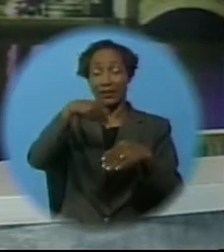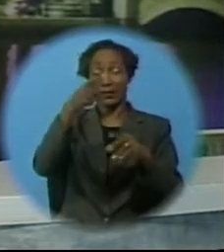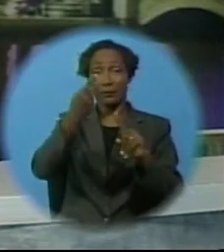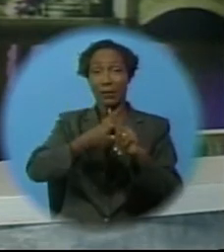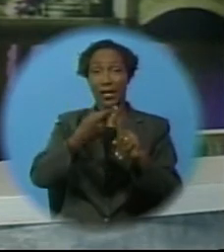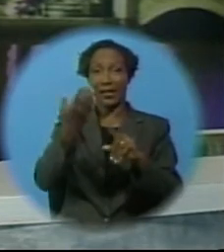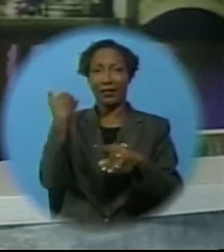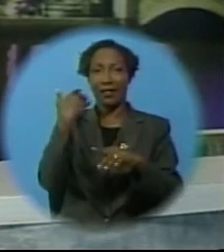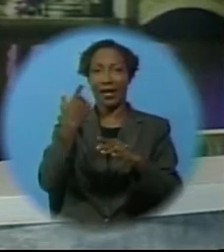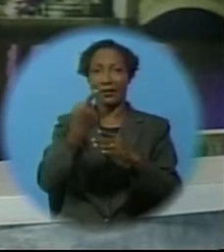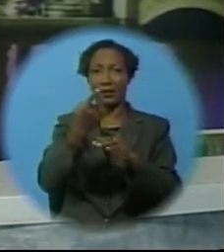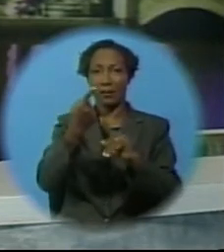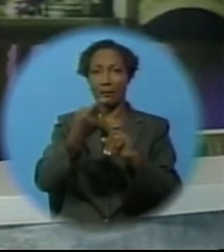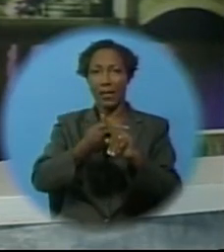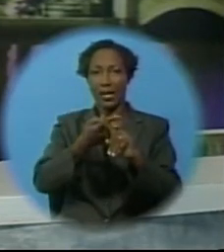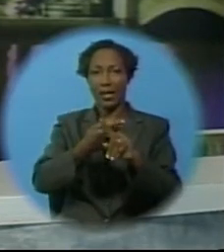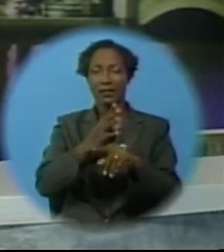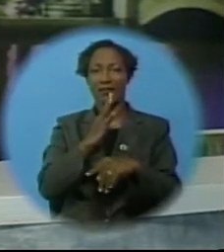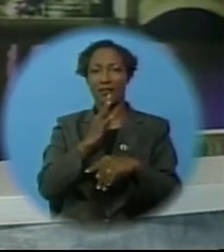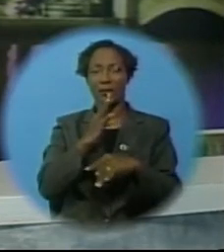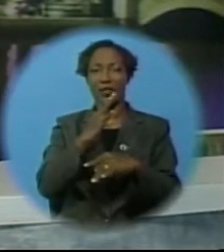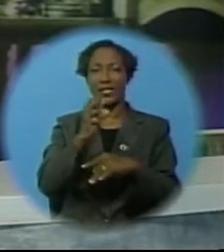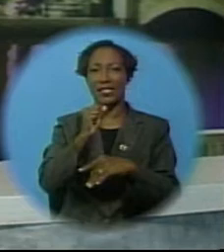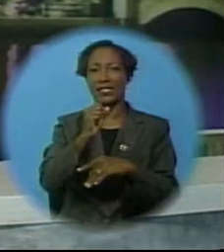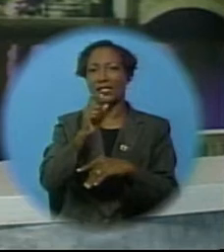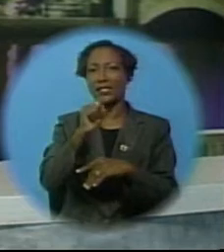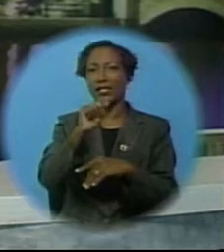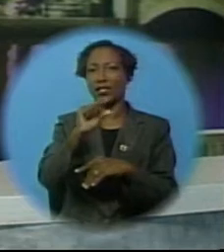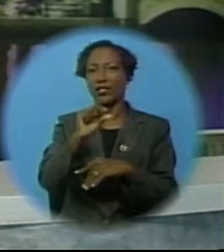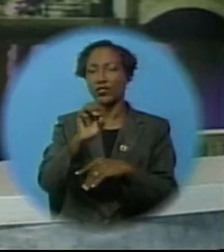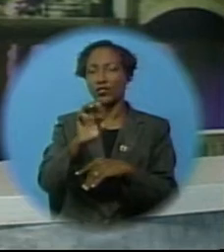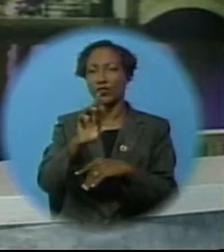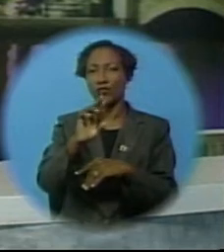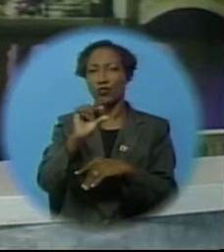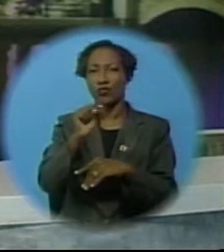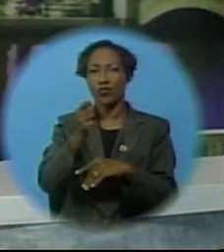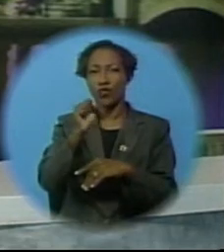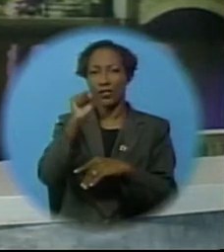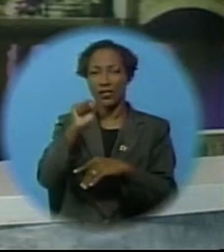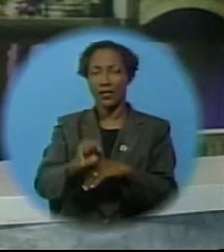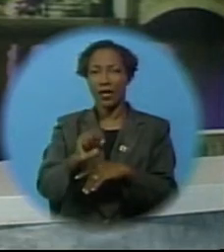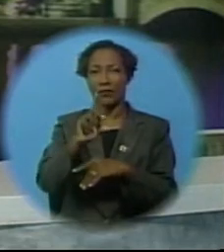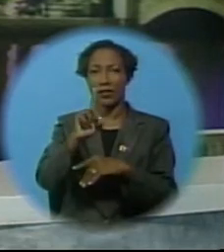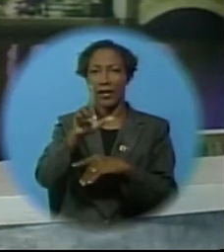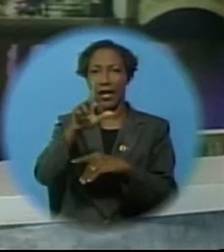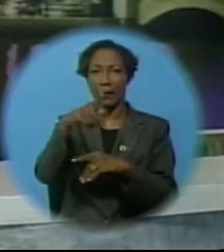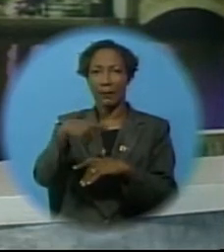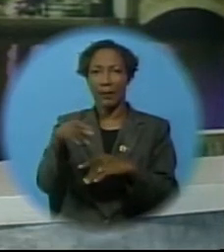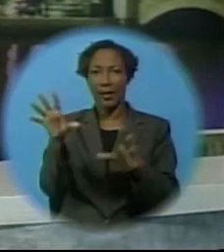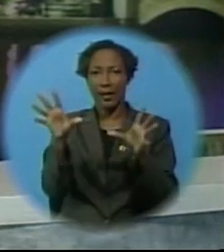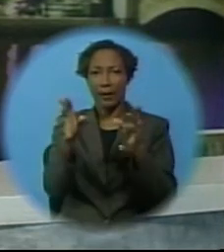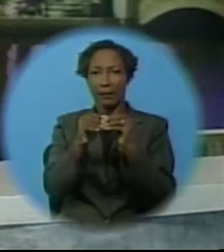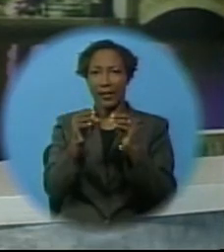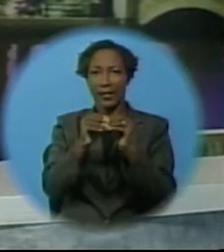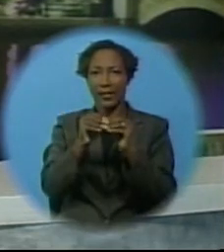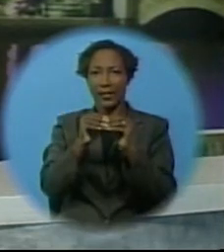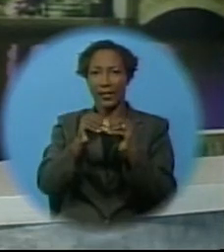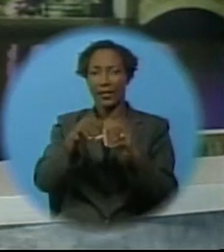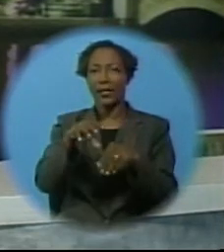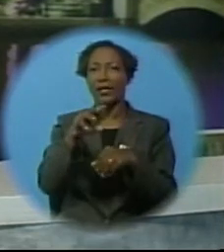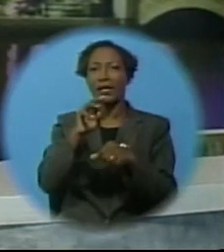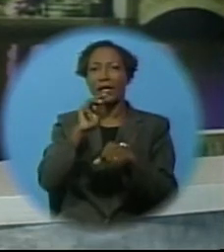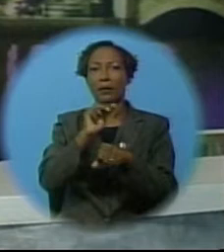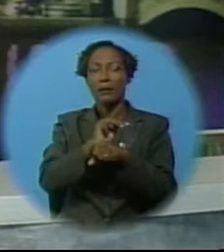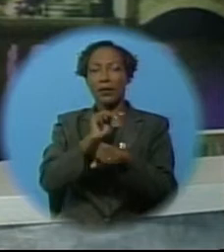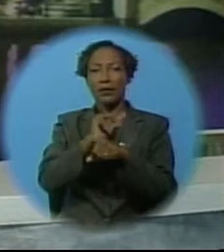As he addressed a St. George South branch meeting of the ruling Democratic Labour Party, Minister Ronald Jones also spoke his mind on